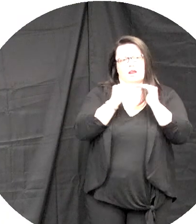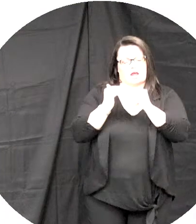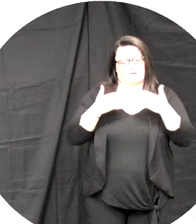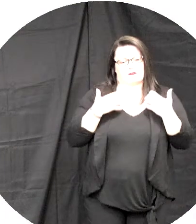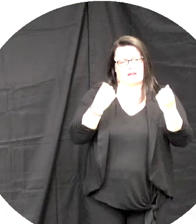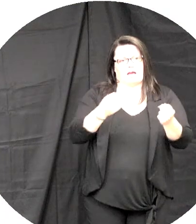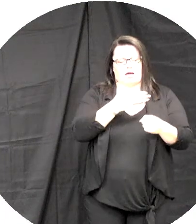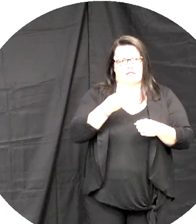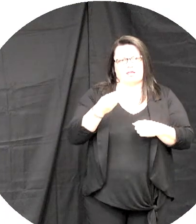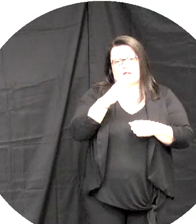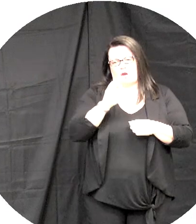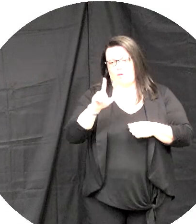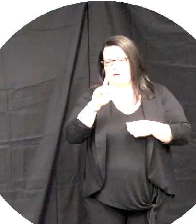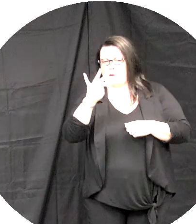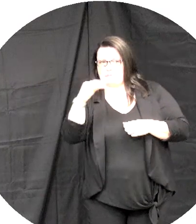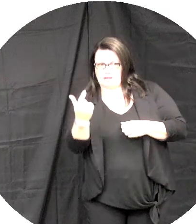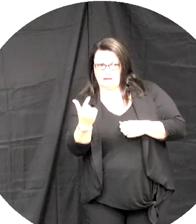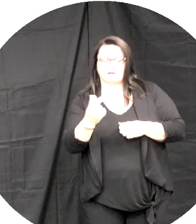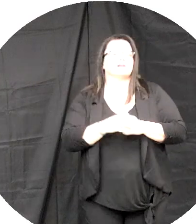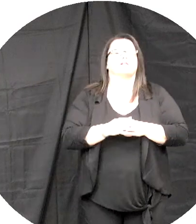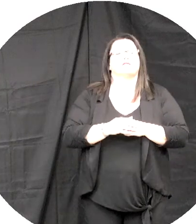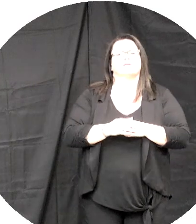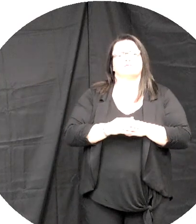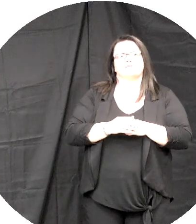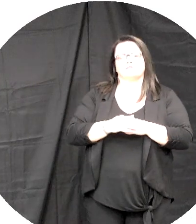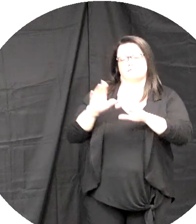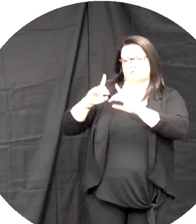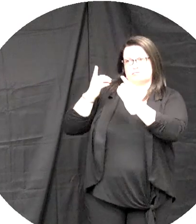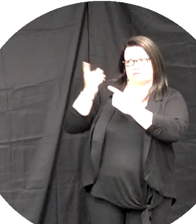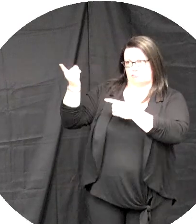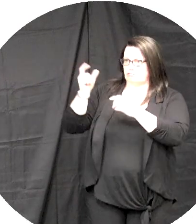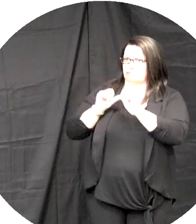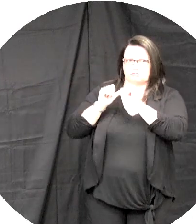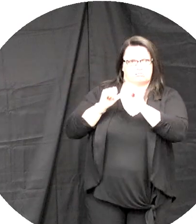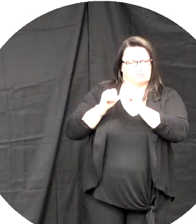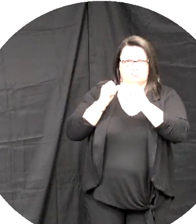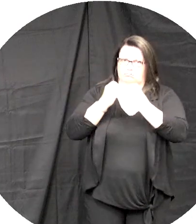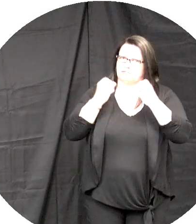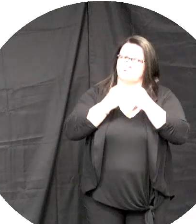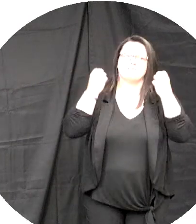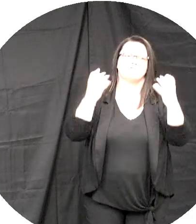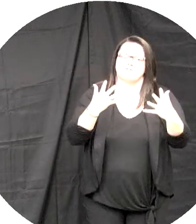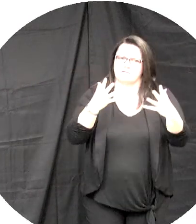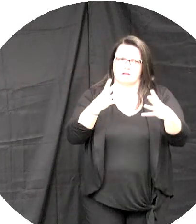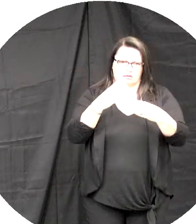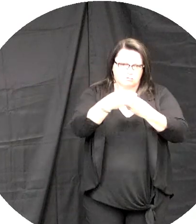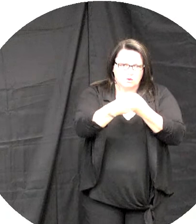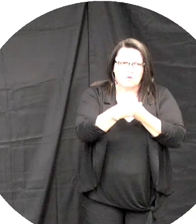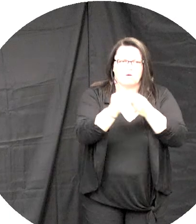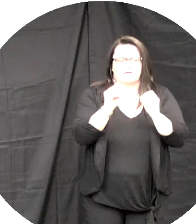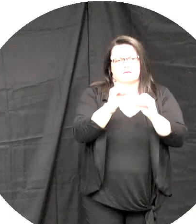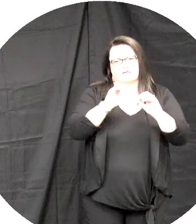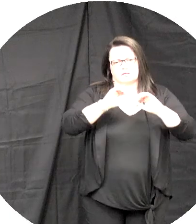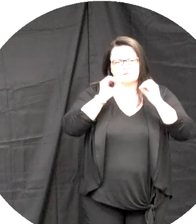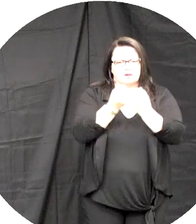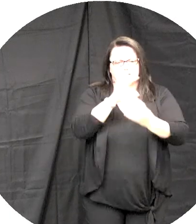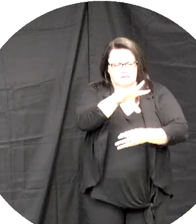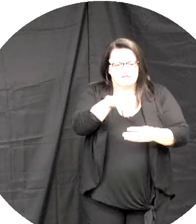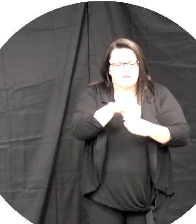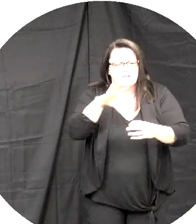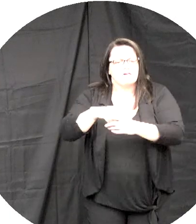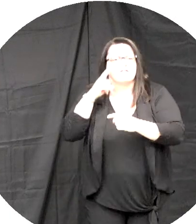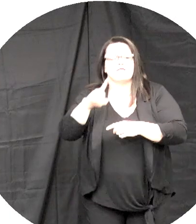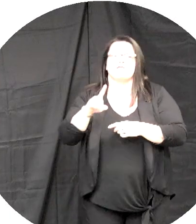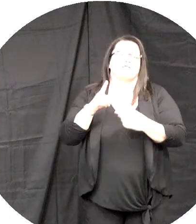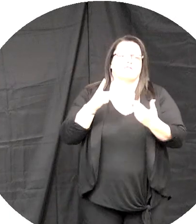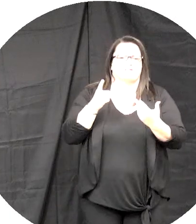pillar, the district continued collaboration with a plethora of organizations to enhance diversity and inclusion.